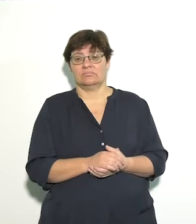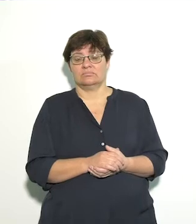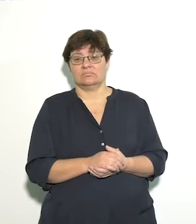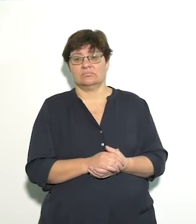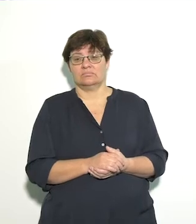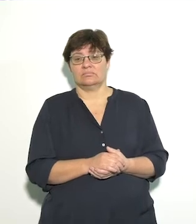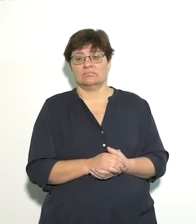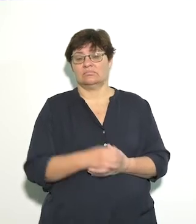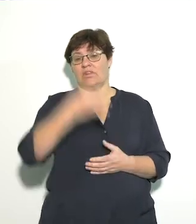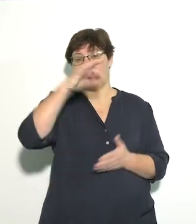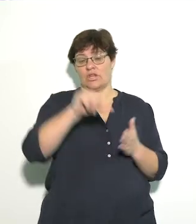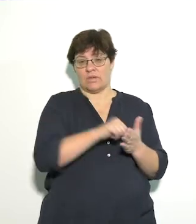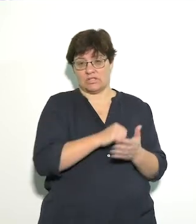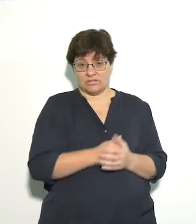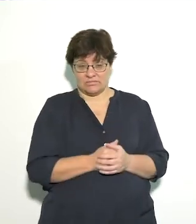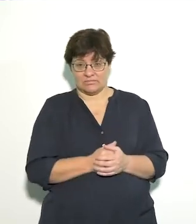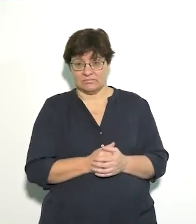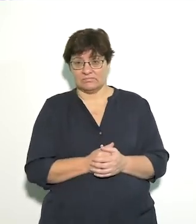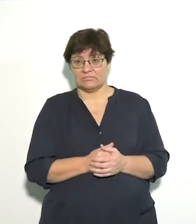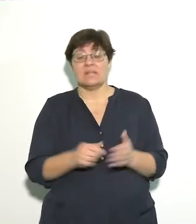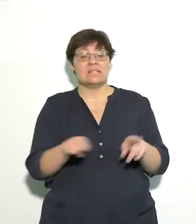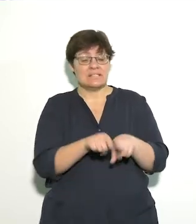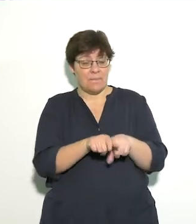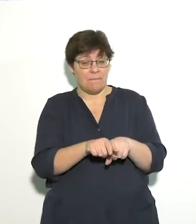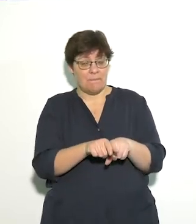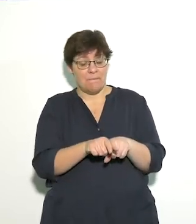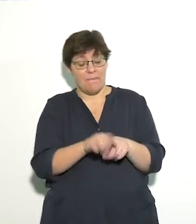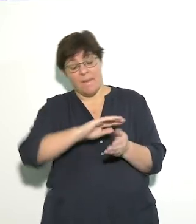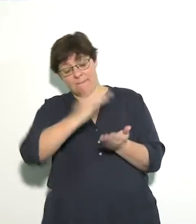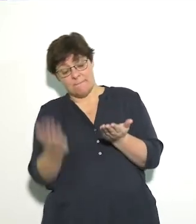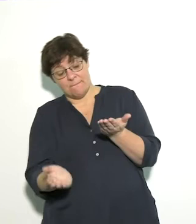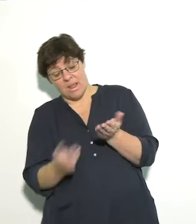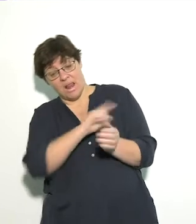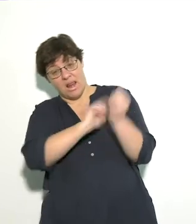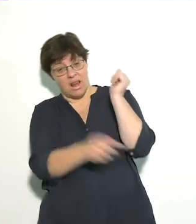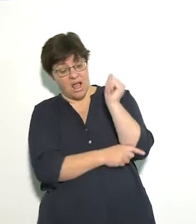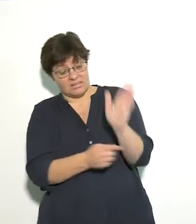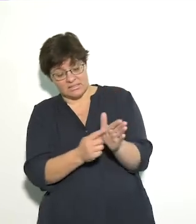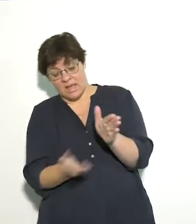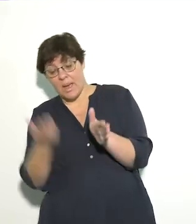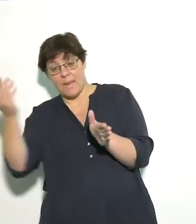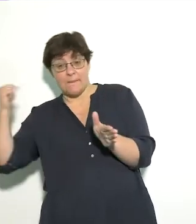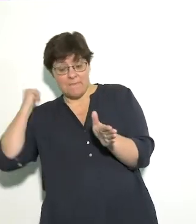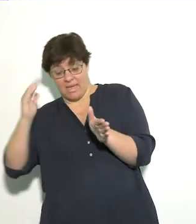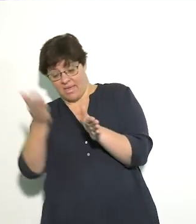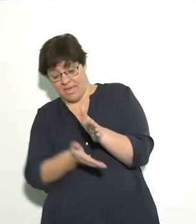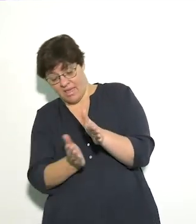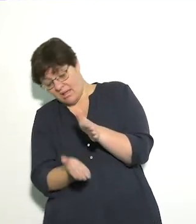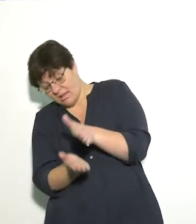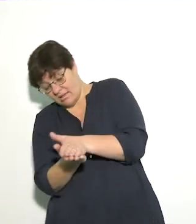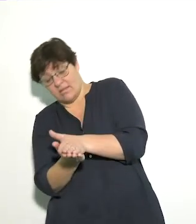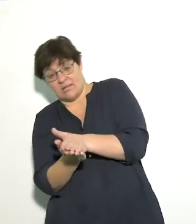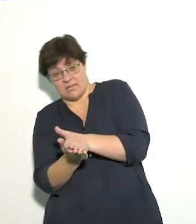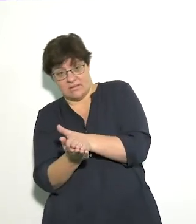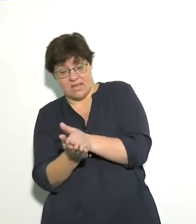And there's the third page ready to go. I would also stick the last page onto the back page of